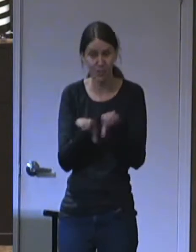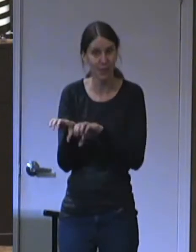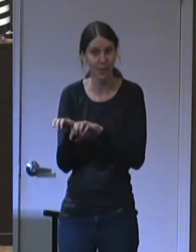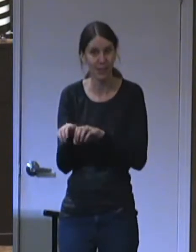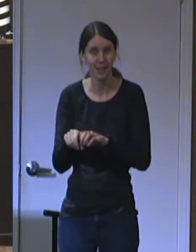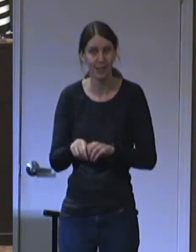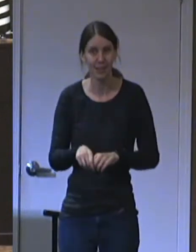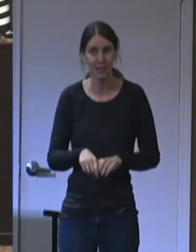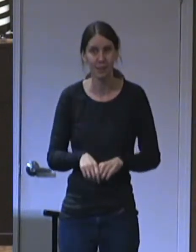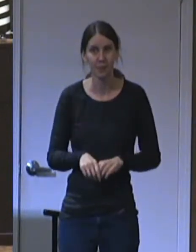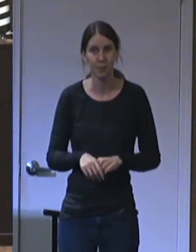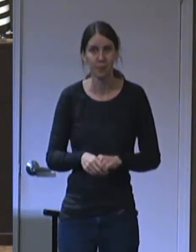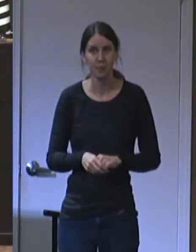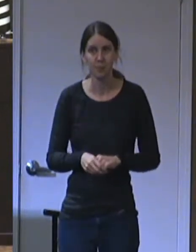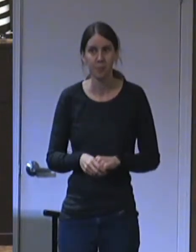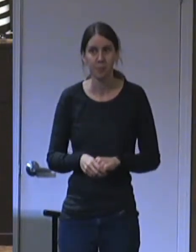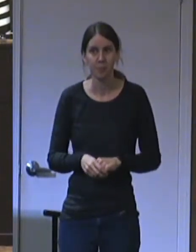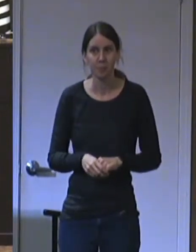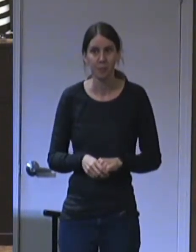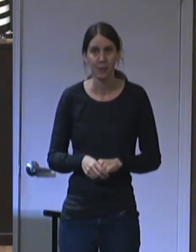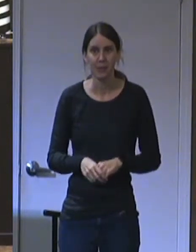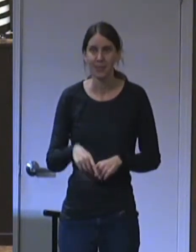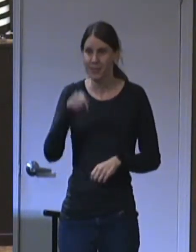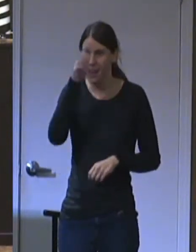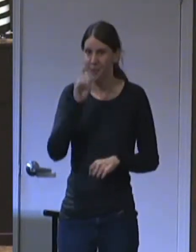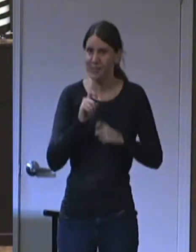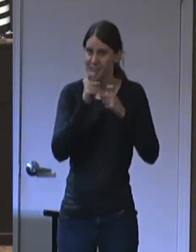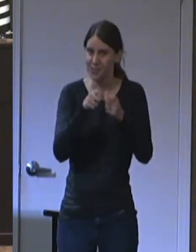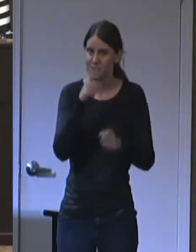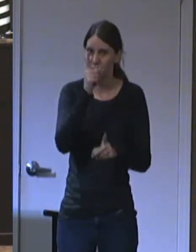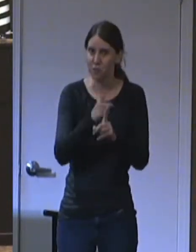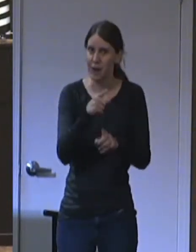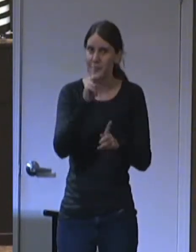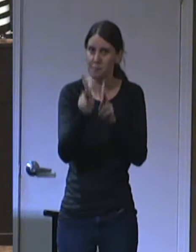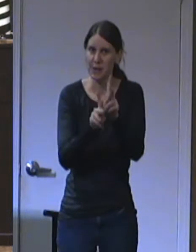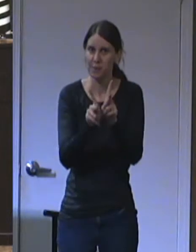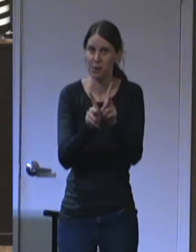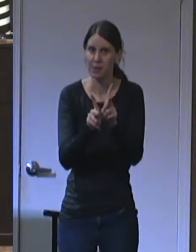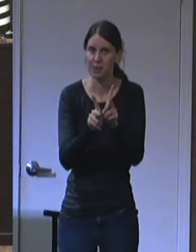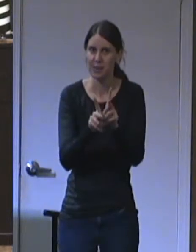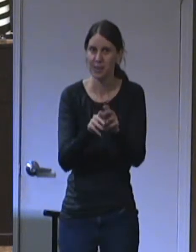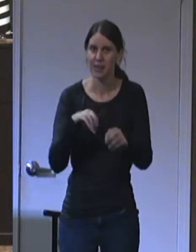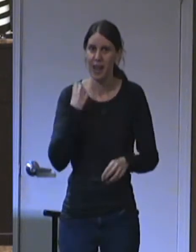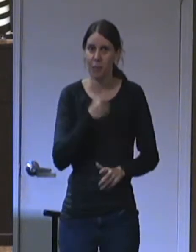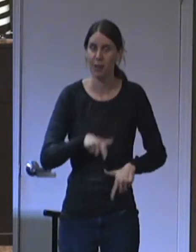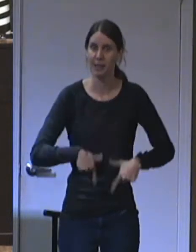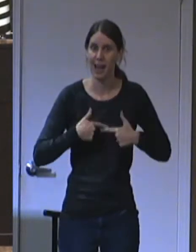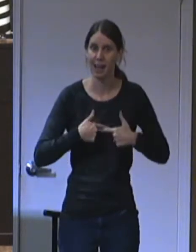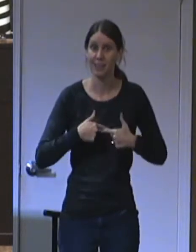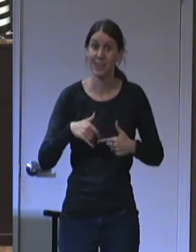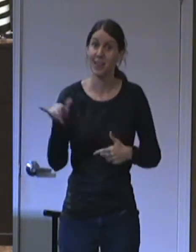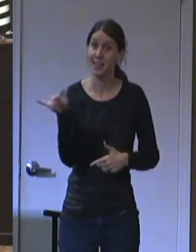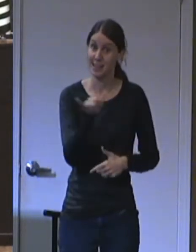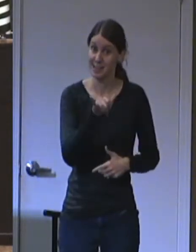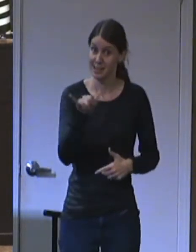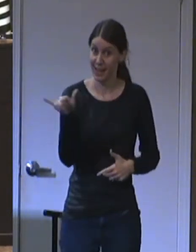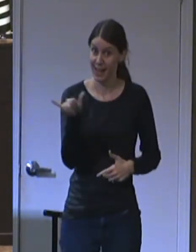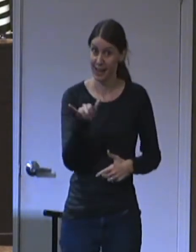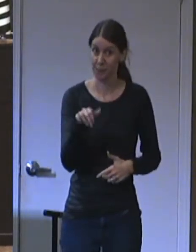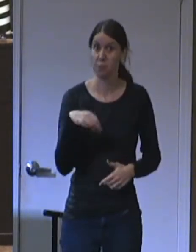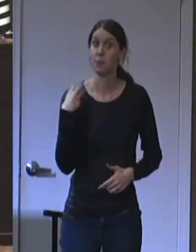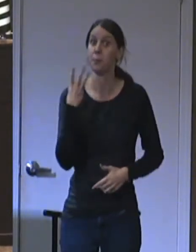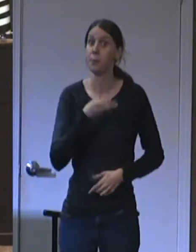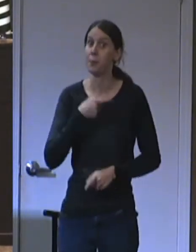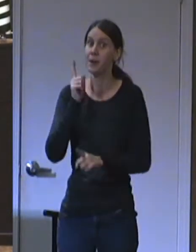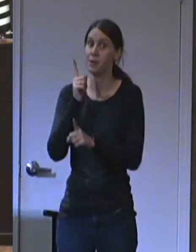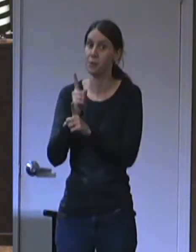all doing it, God will give us the right people in our lives, and we will be given to the people that need us and need what we can understand,